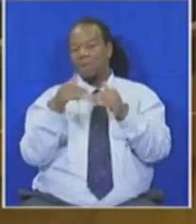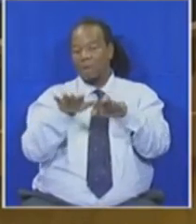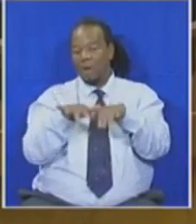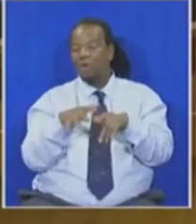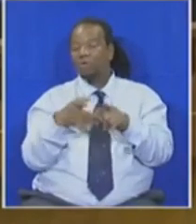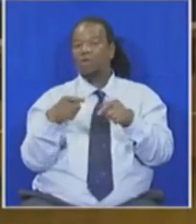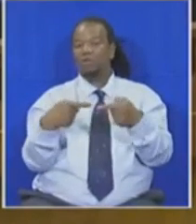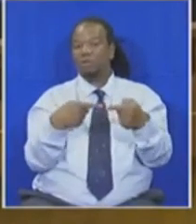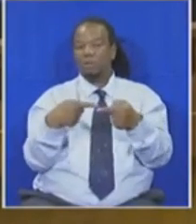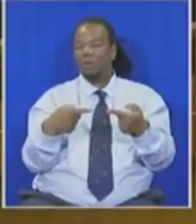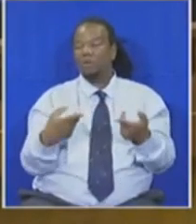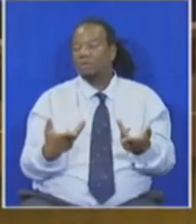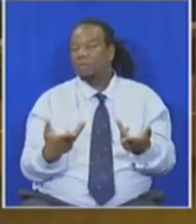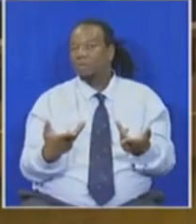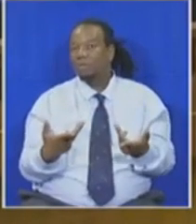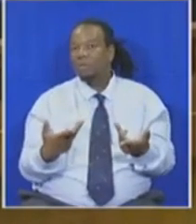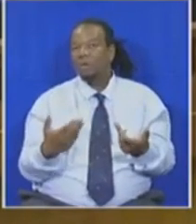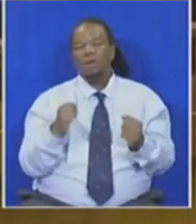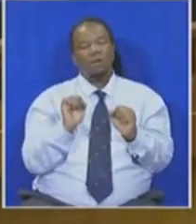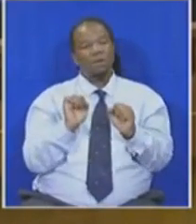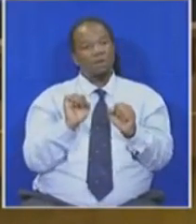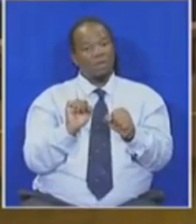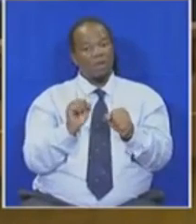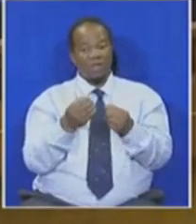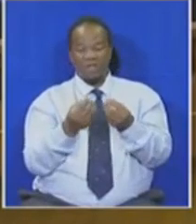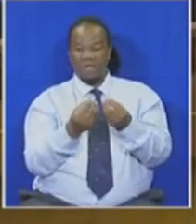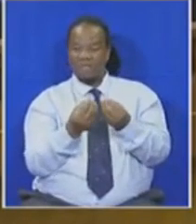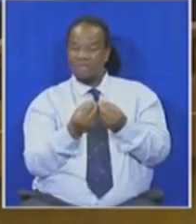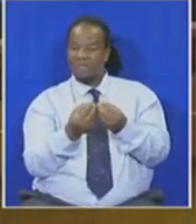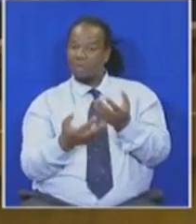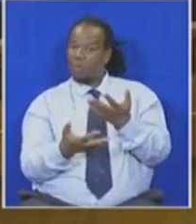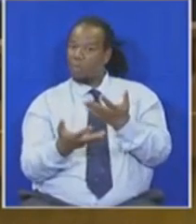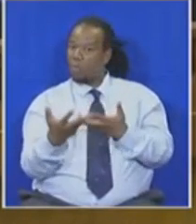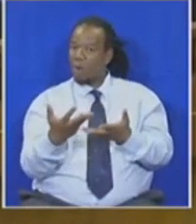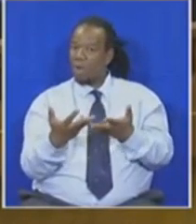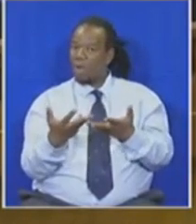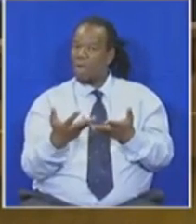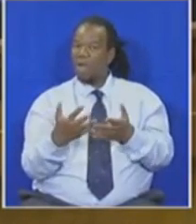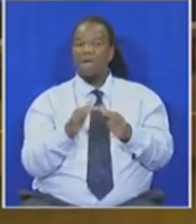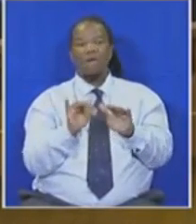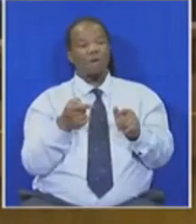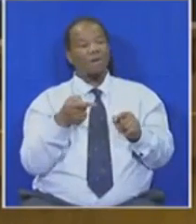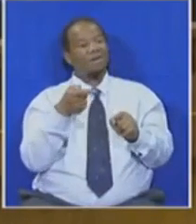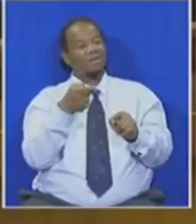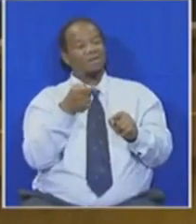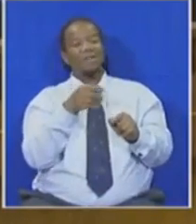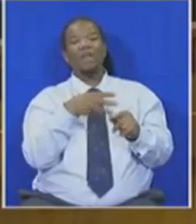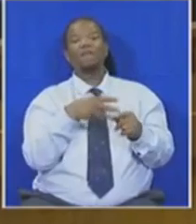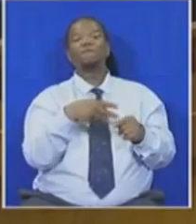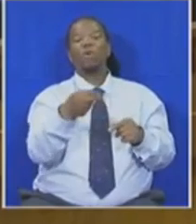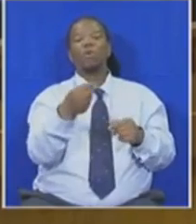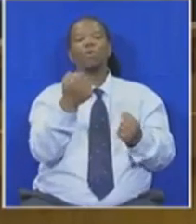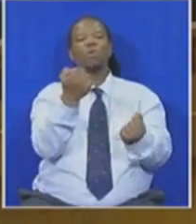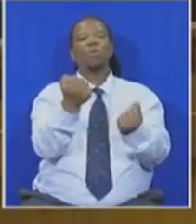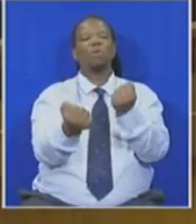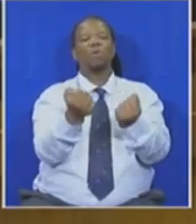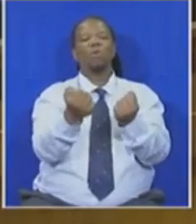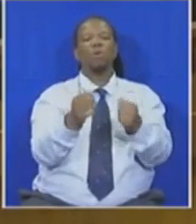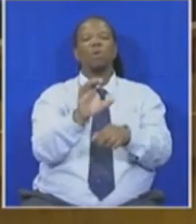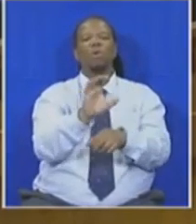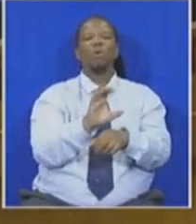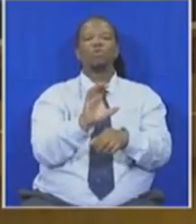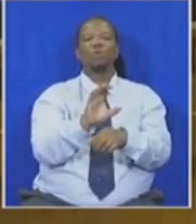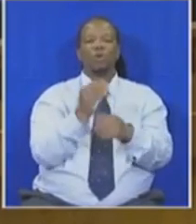This assault on the House has found its result in the unprecedented Constitutional Court judgments, and it will have